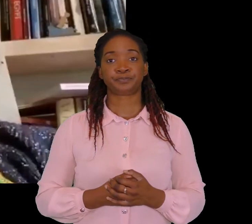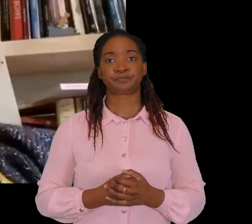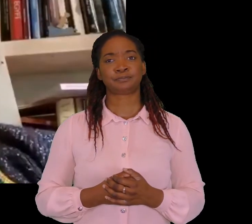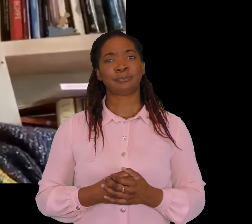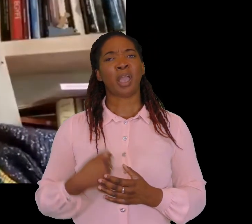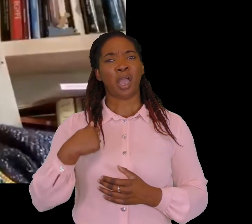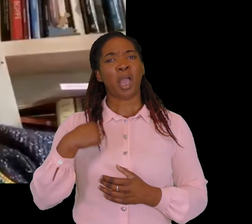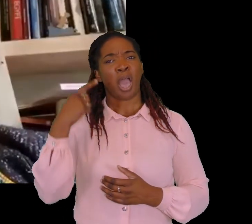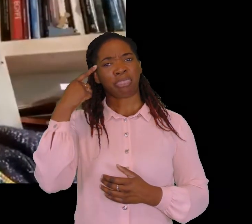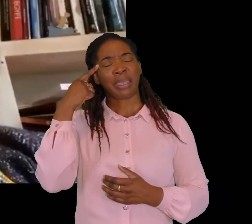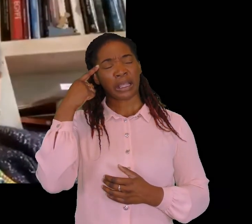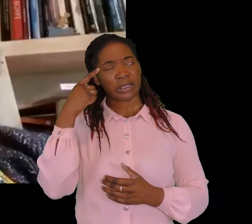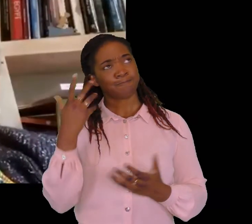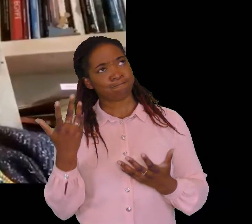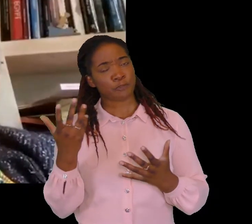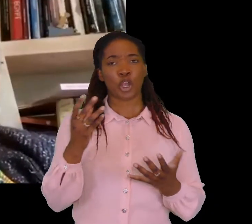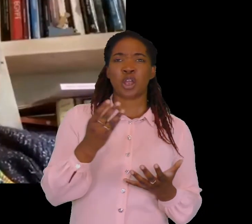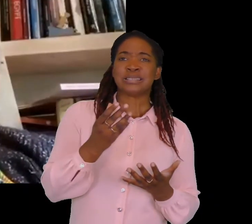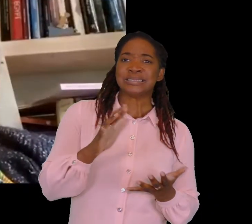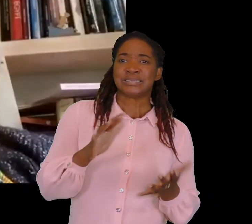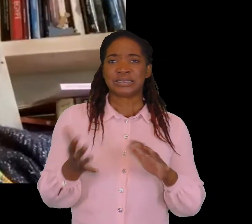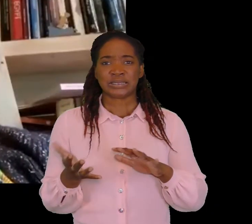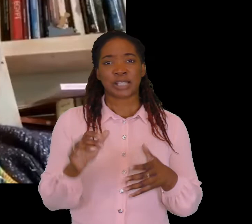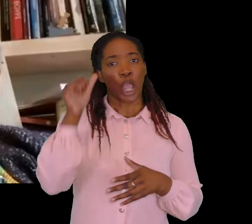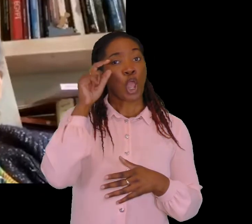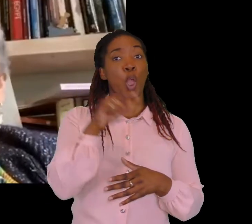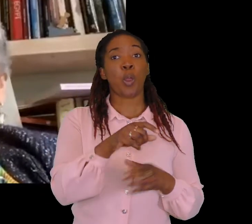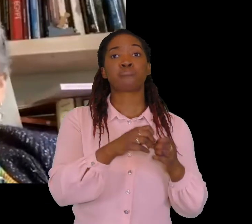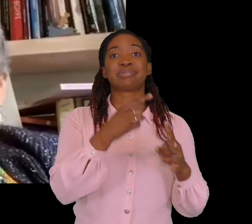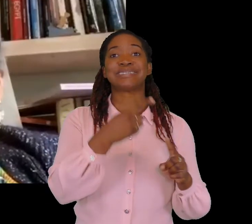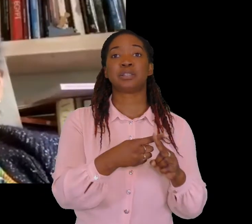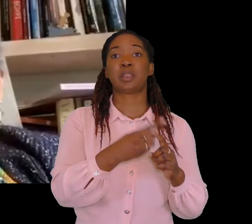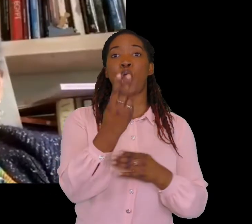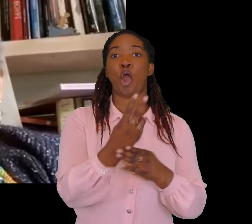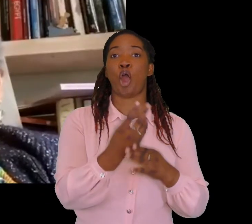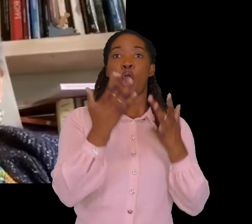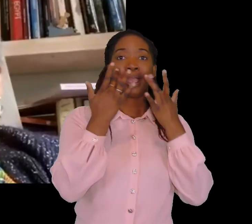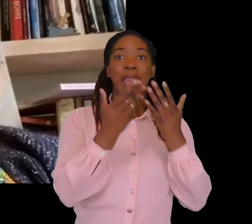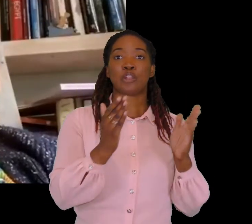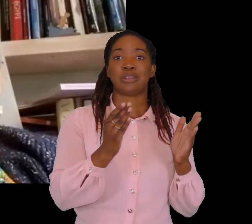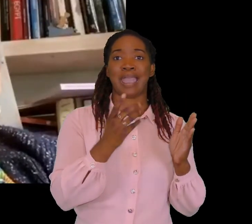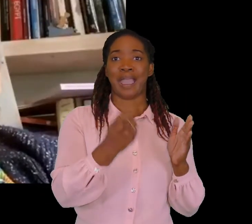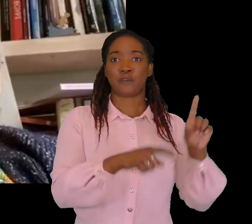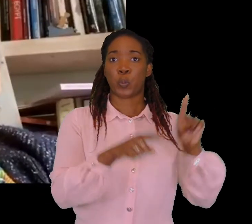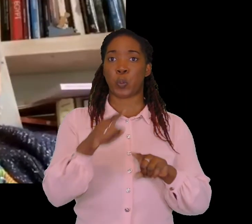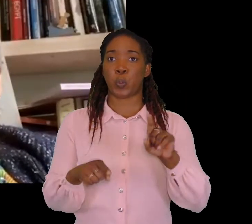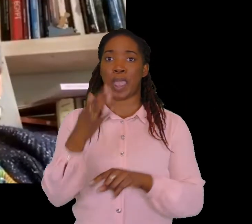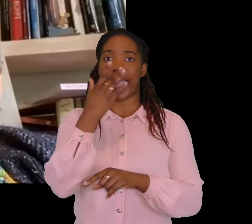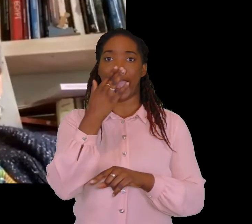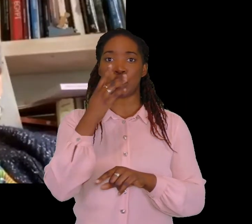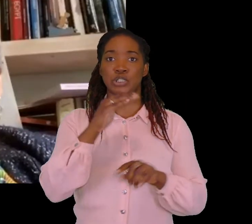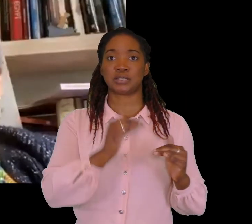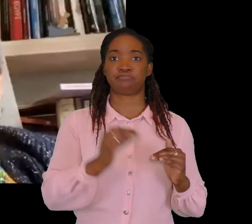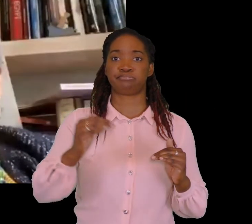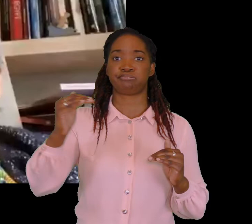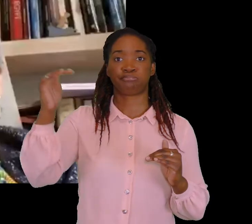a degree, I mean, I know at the Brixton Art Gallery, it was a wide range of ages.